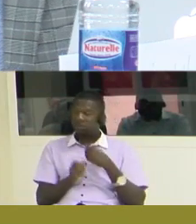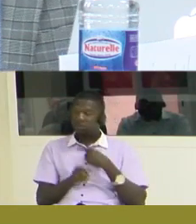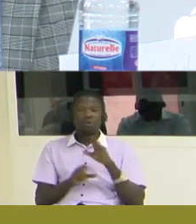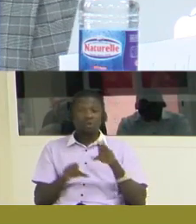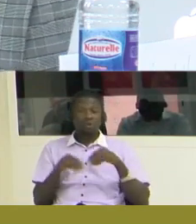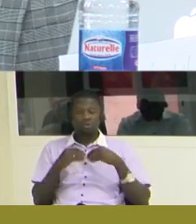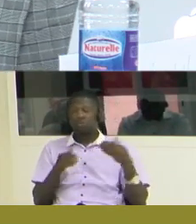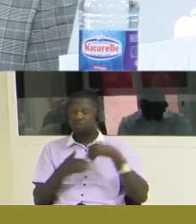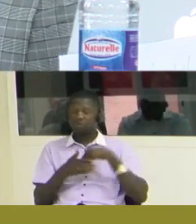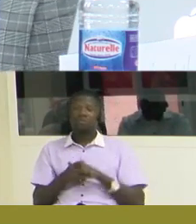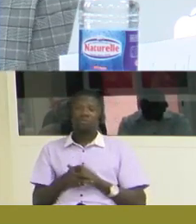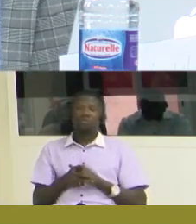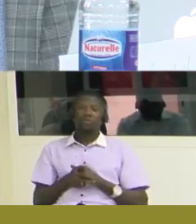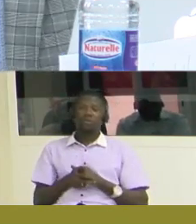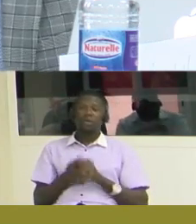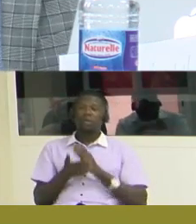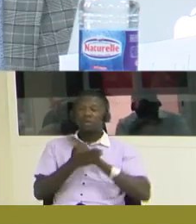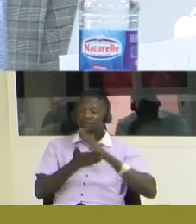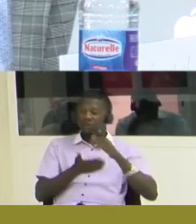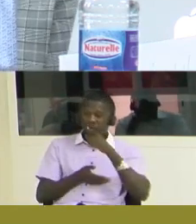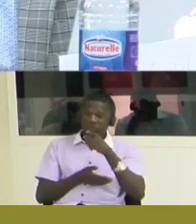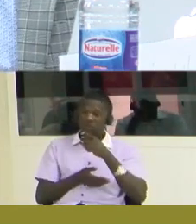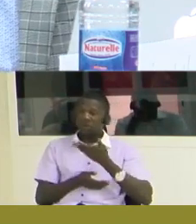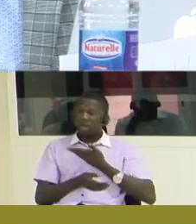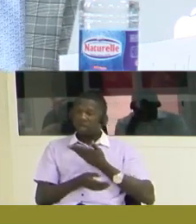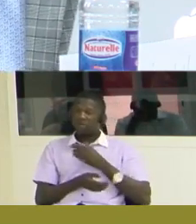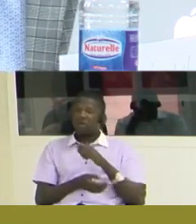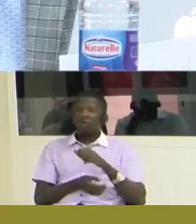conversation with Jaime yes